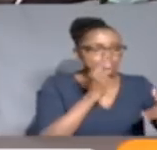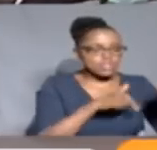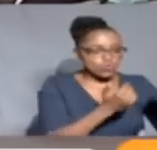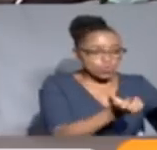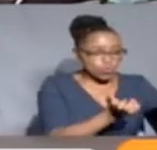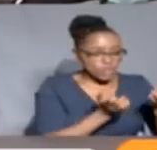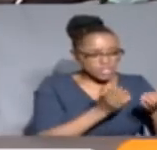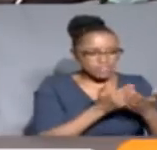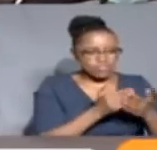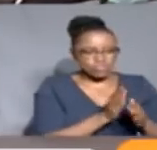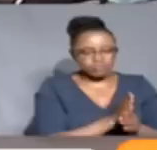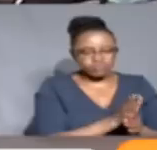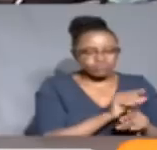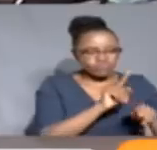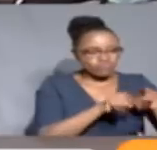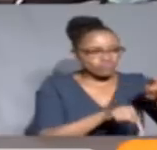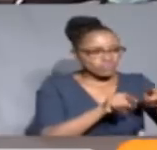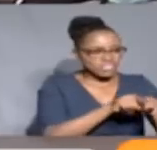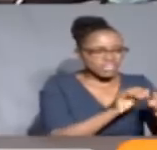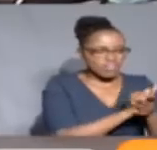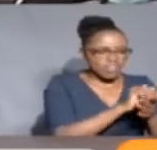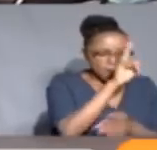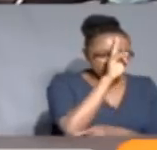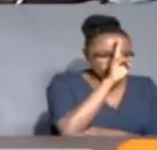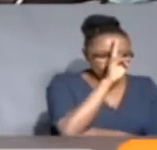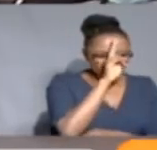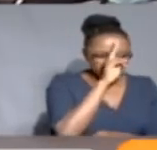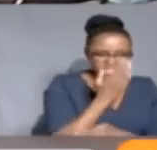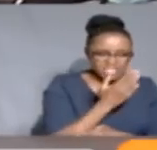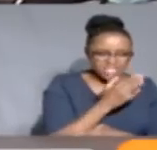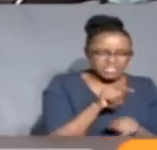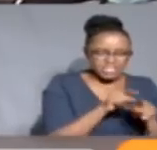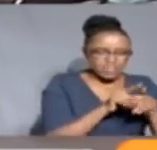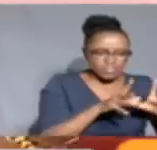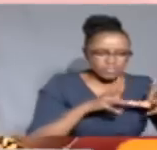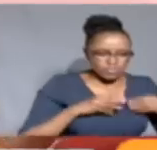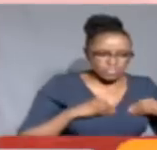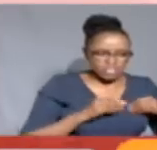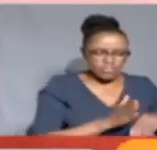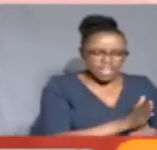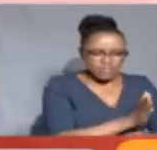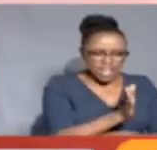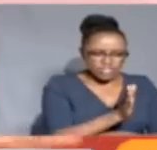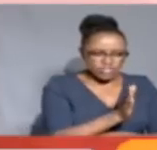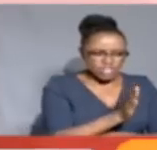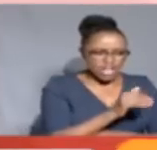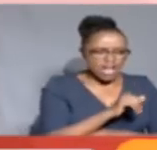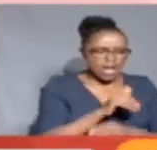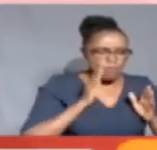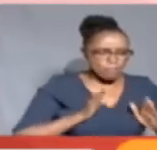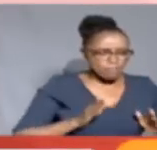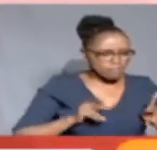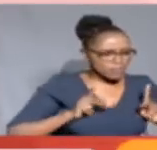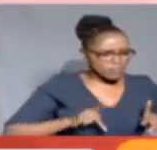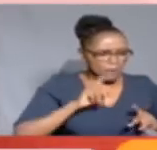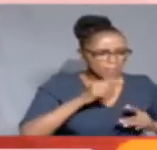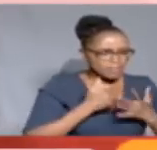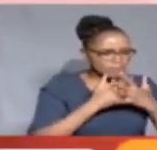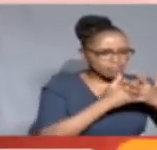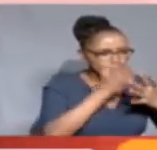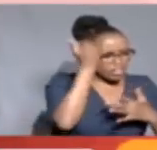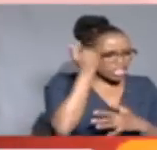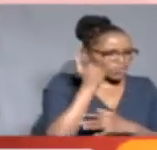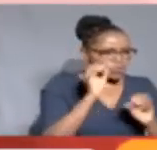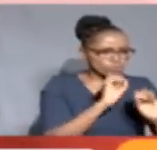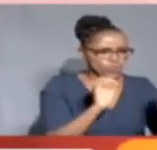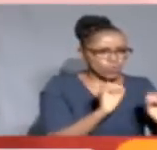for diversion, then even the police, maybe they should take up this issue of diversion. Not everybody should be taken to court. There should